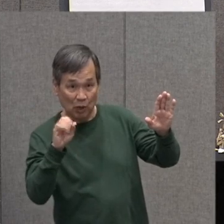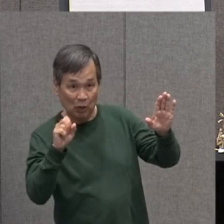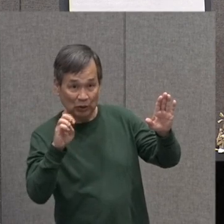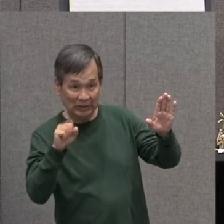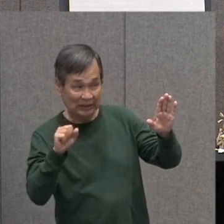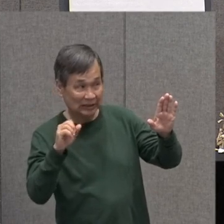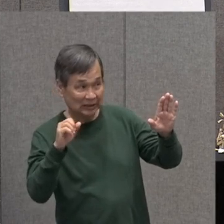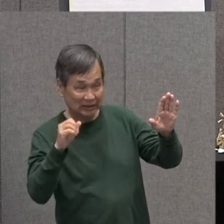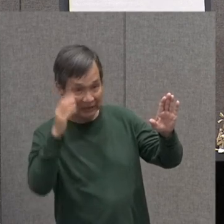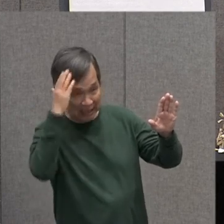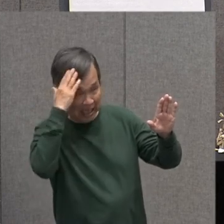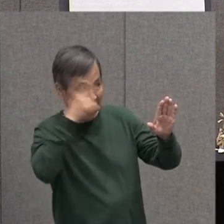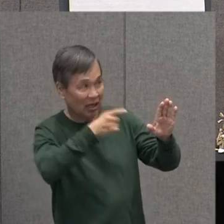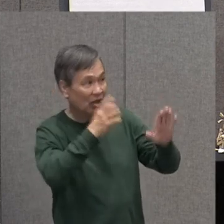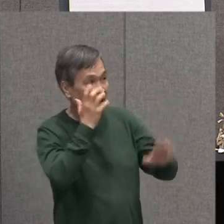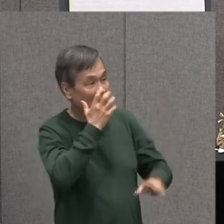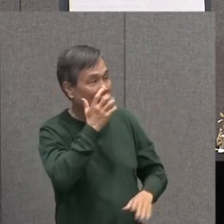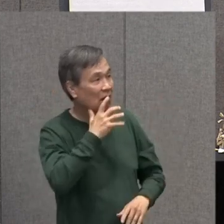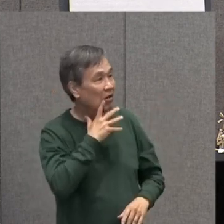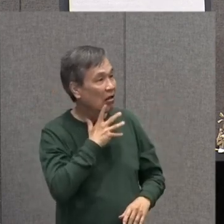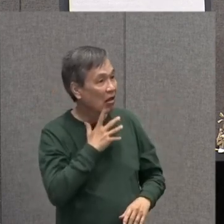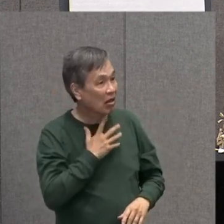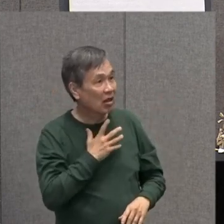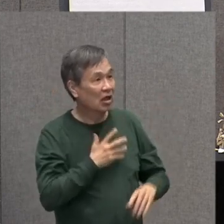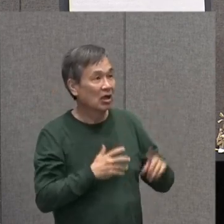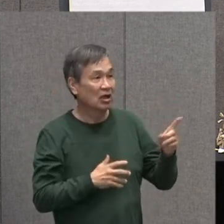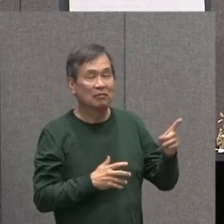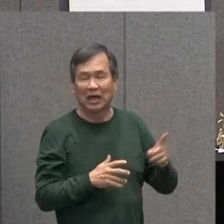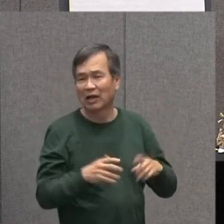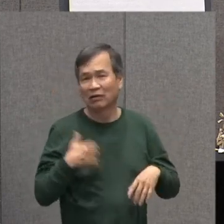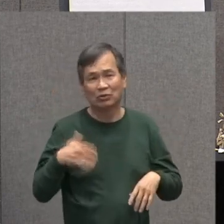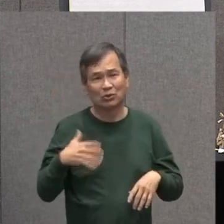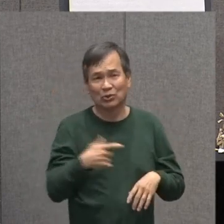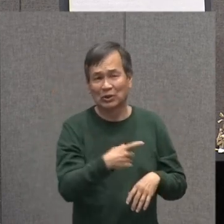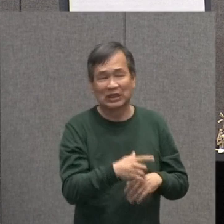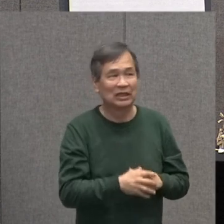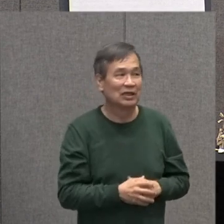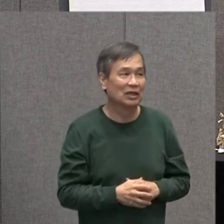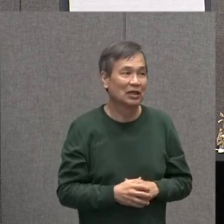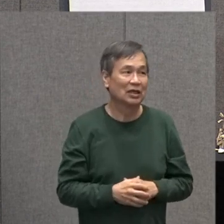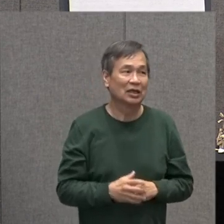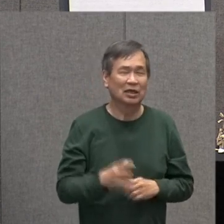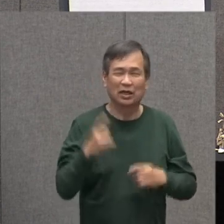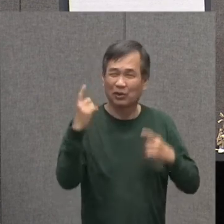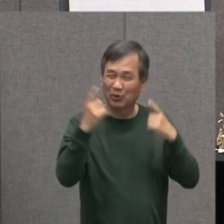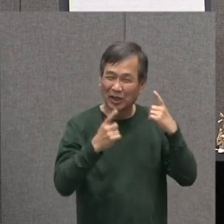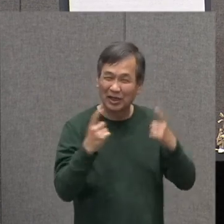jealous. Because his hats are really good. You know? I kind of wonder